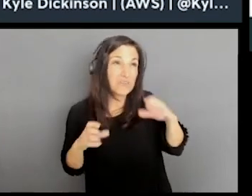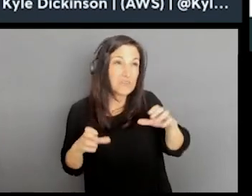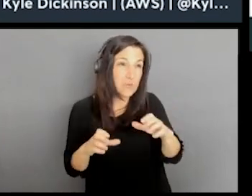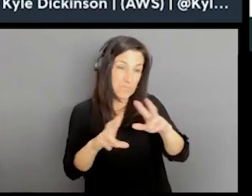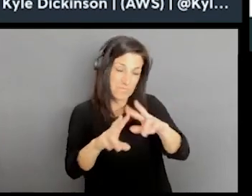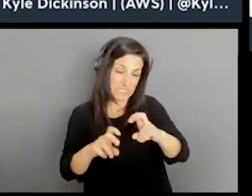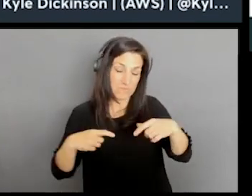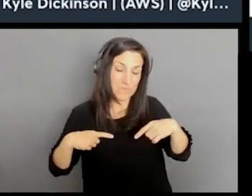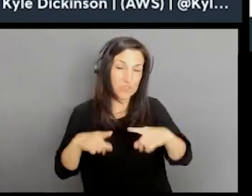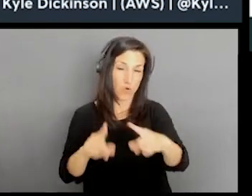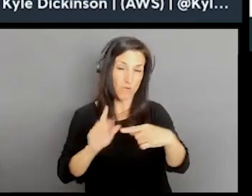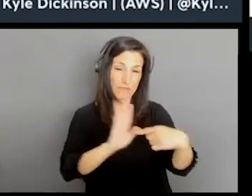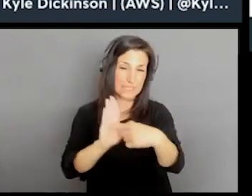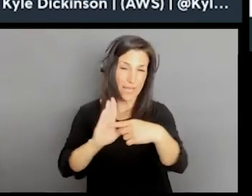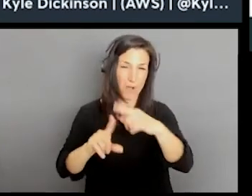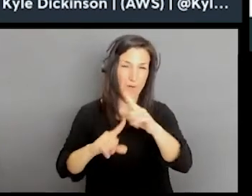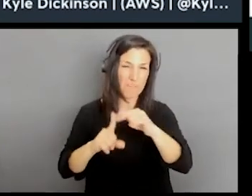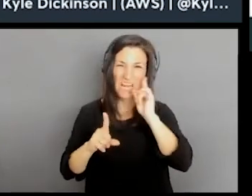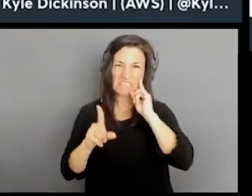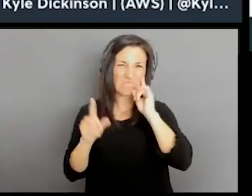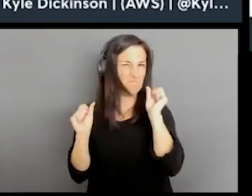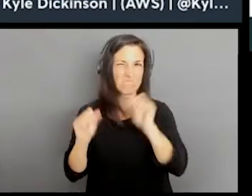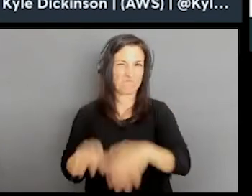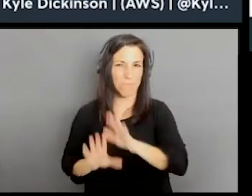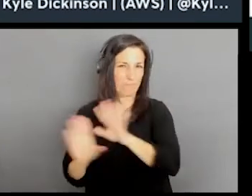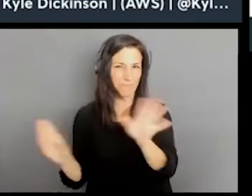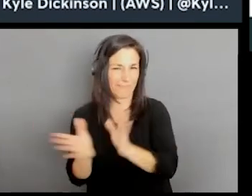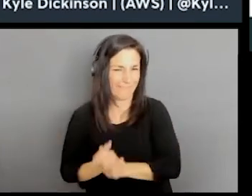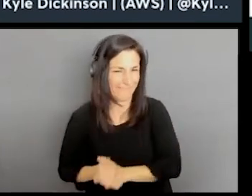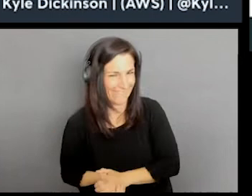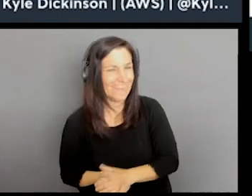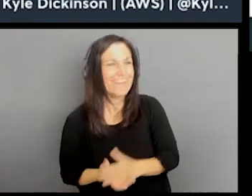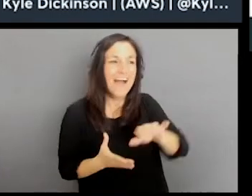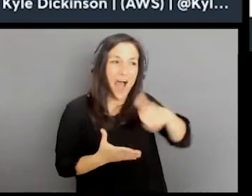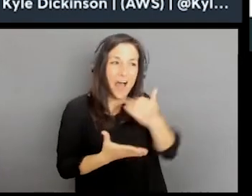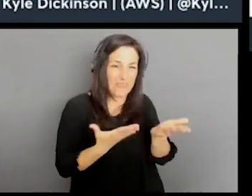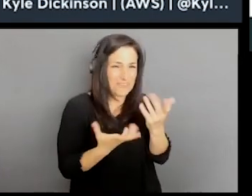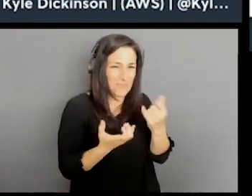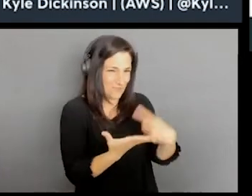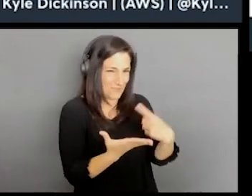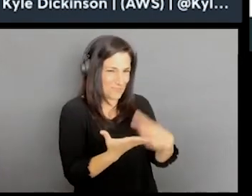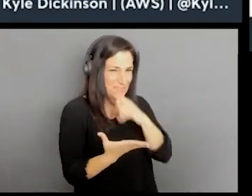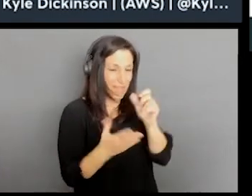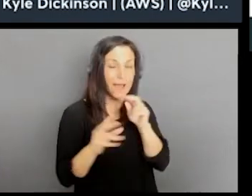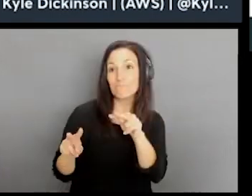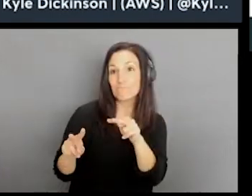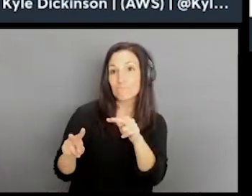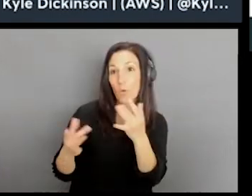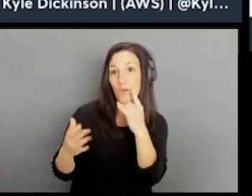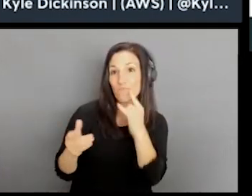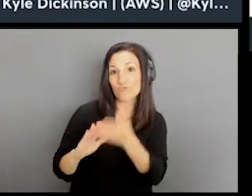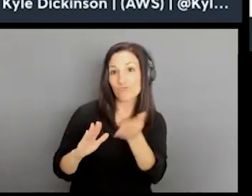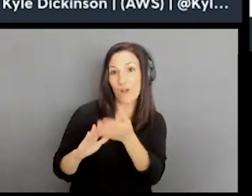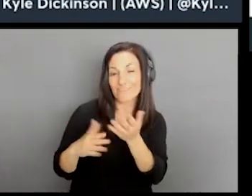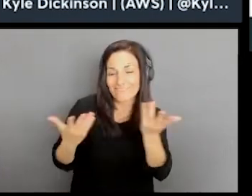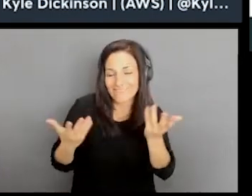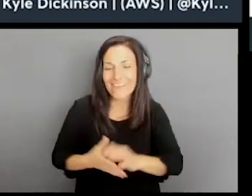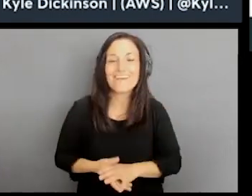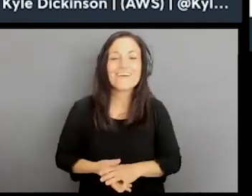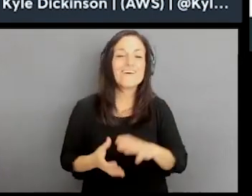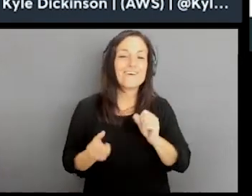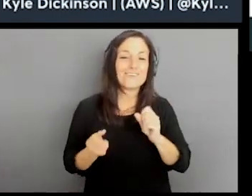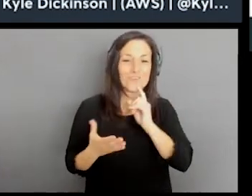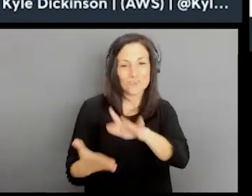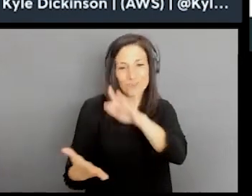The demo We probably won't have time for that. Yeah, absolutely. So that's about, you kind of hit assess and then you kind of wait for a little